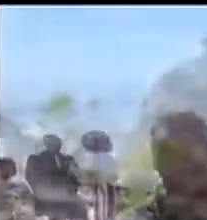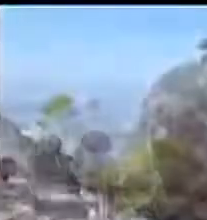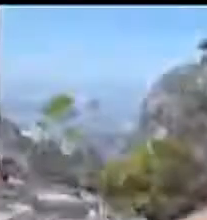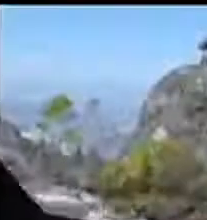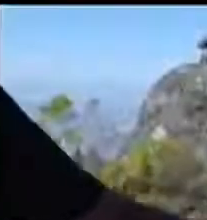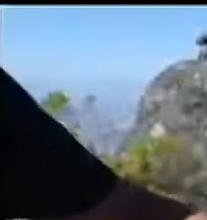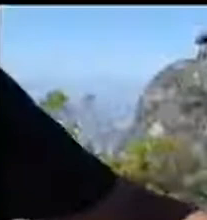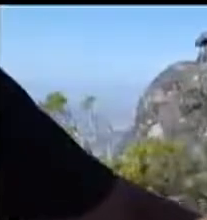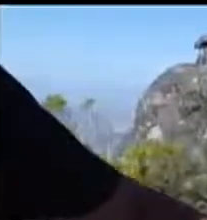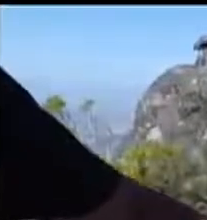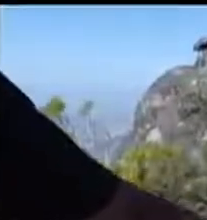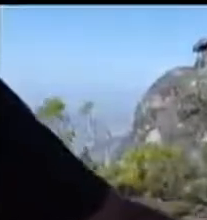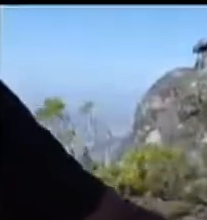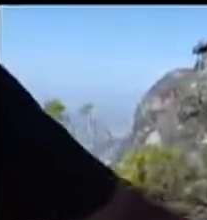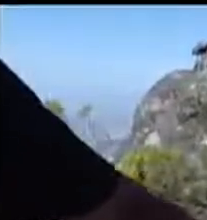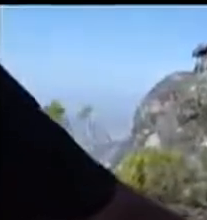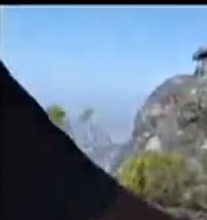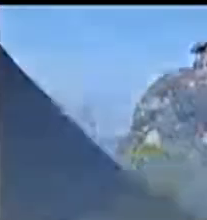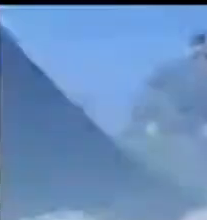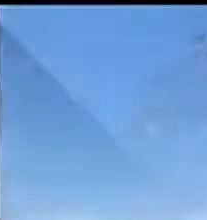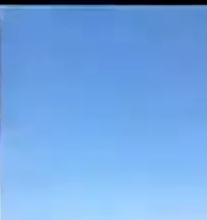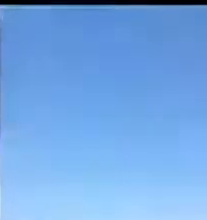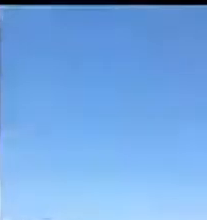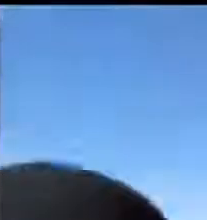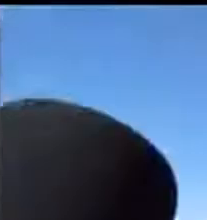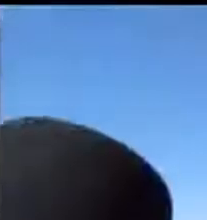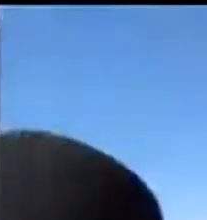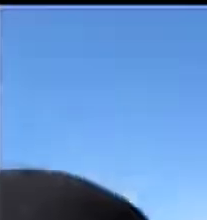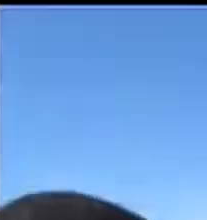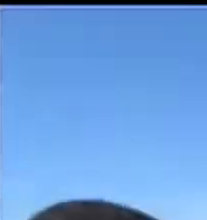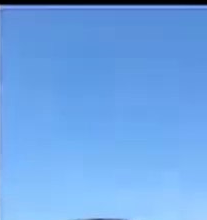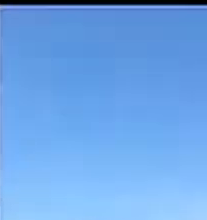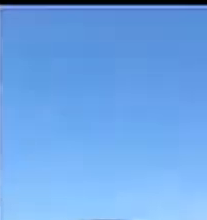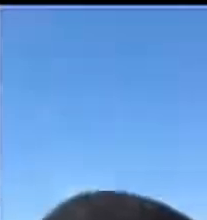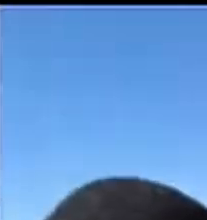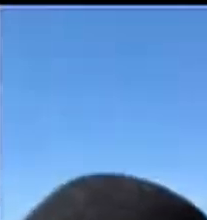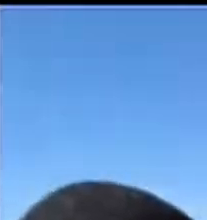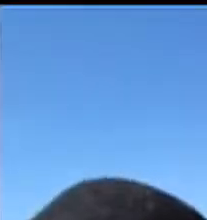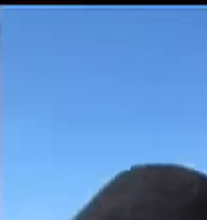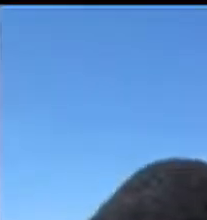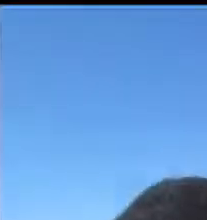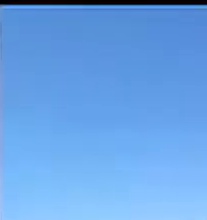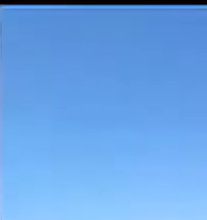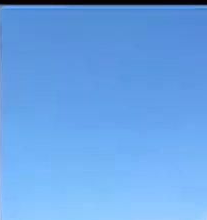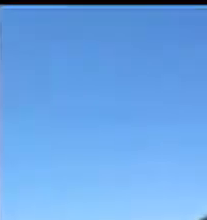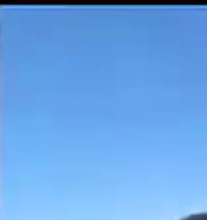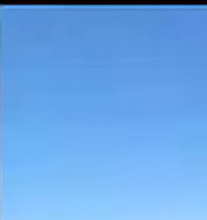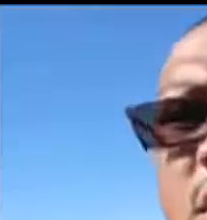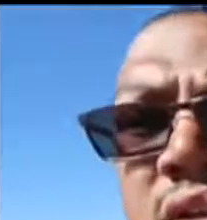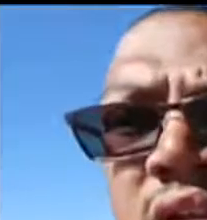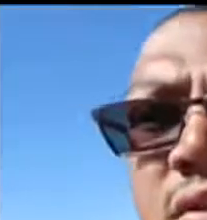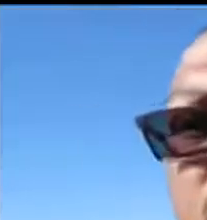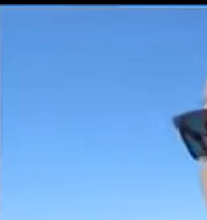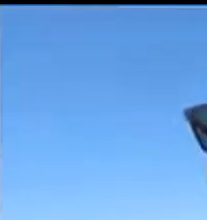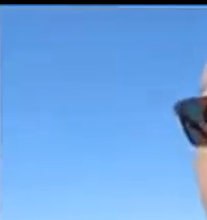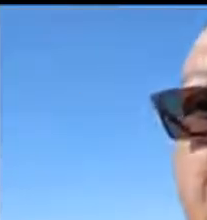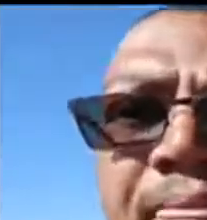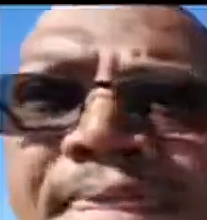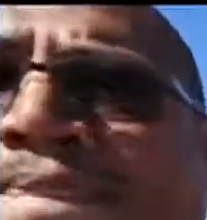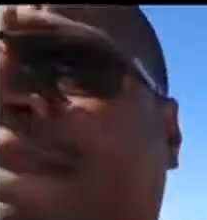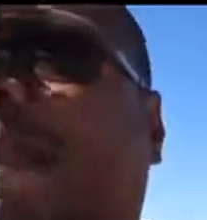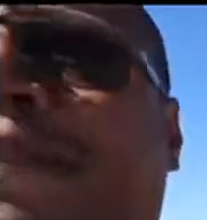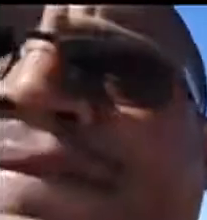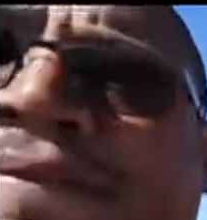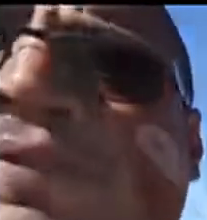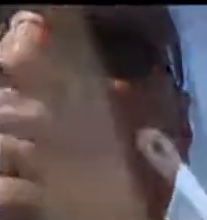black. The path. When you come up in the Table Mountain, you gotta make sure you have comfortable heels. Comfortable